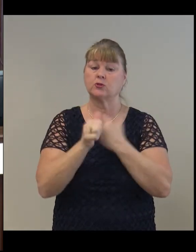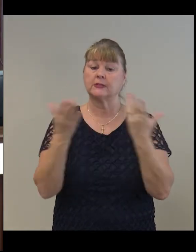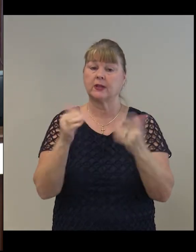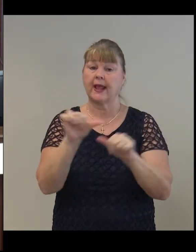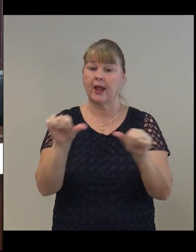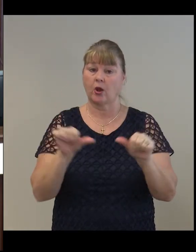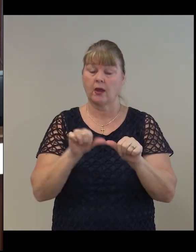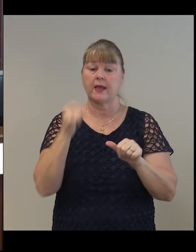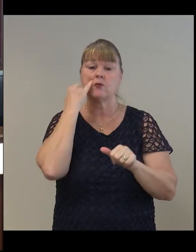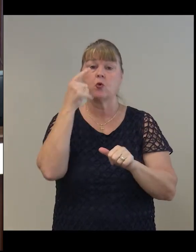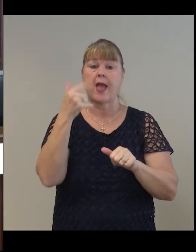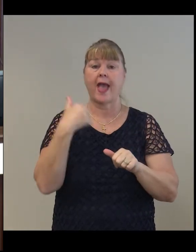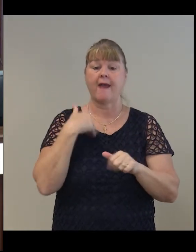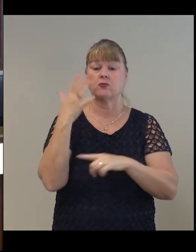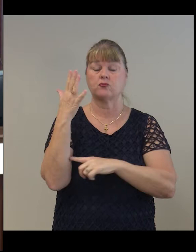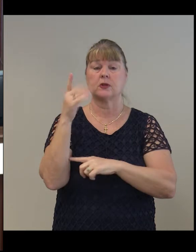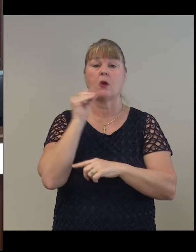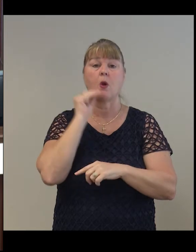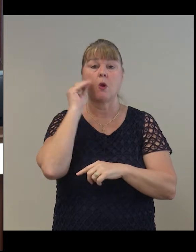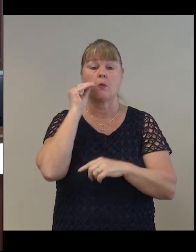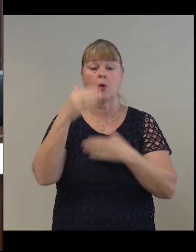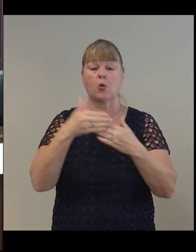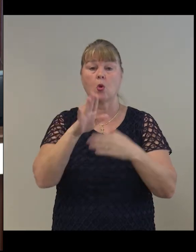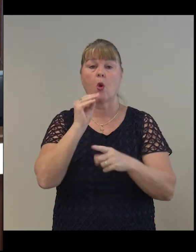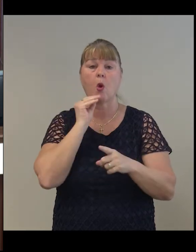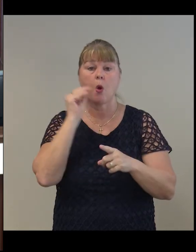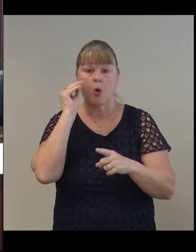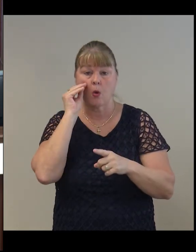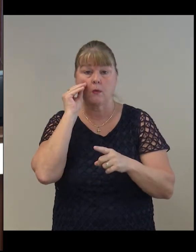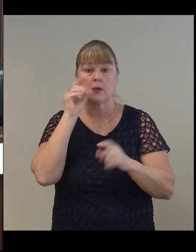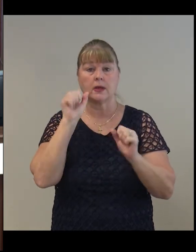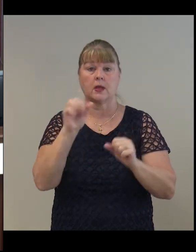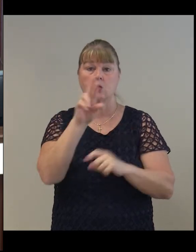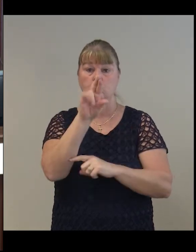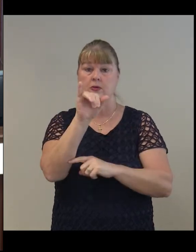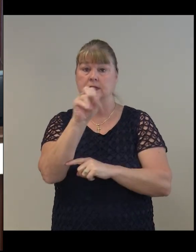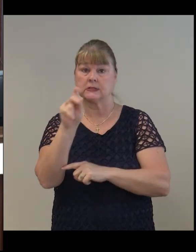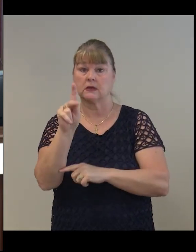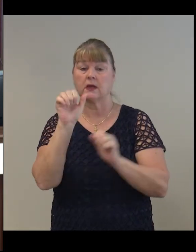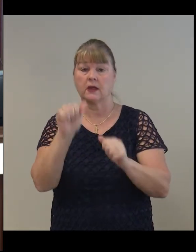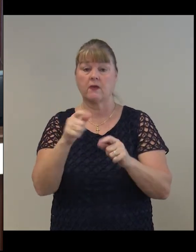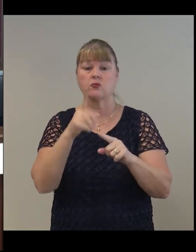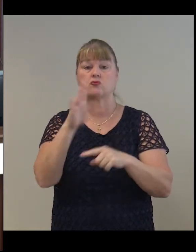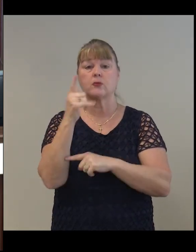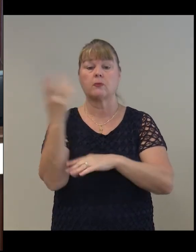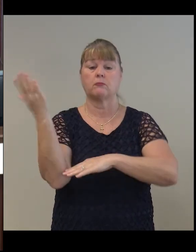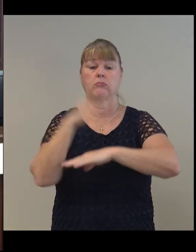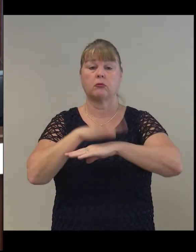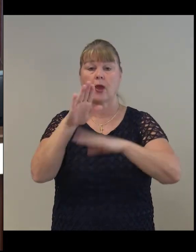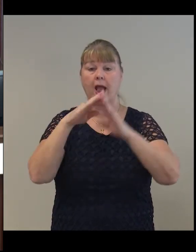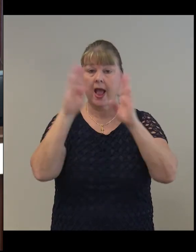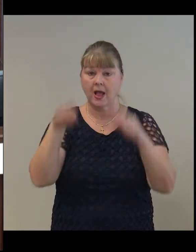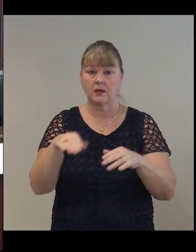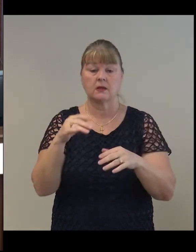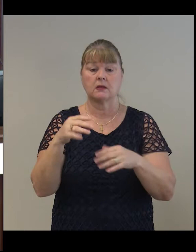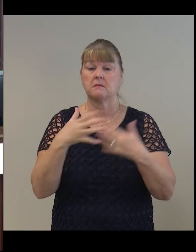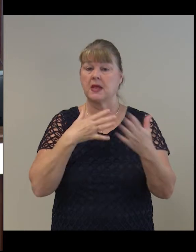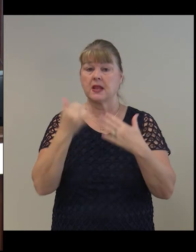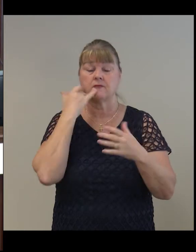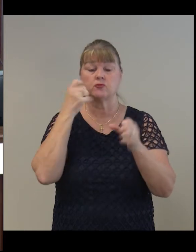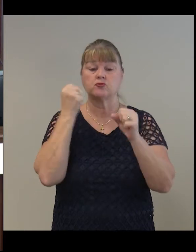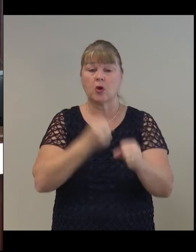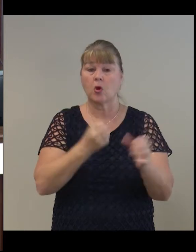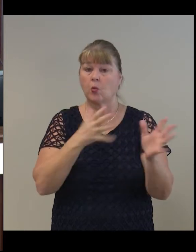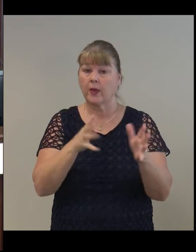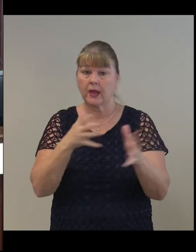have a tree outside of your home or anywhere near your home, you could be at risk of that tree falling on top of it, regardless of how strong those